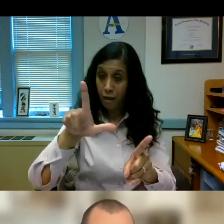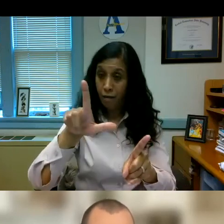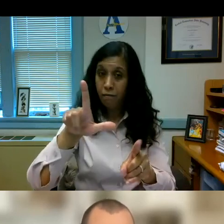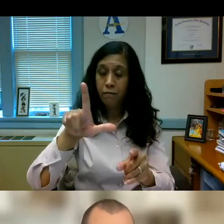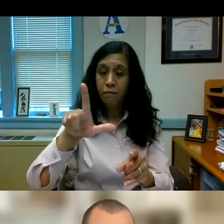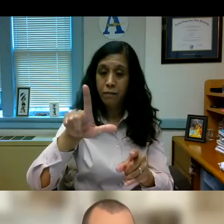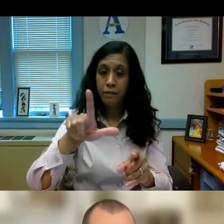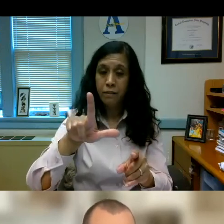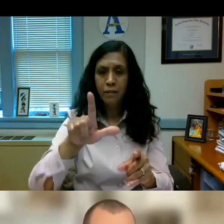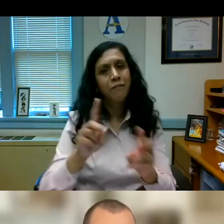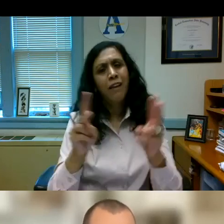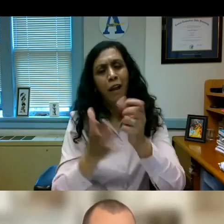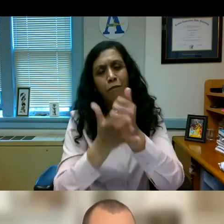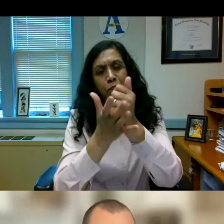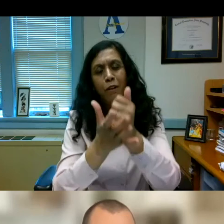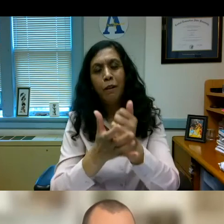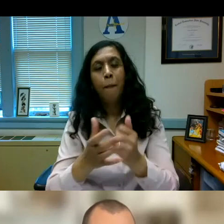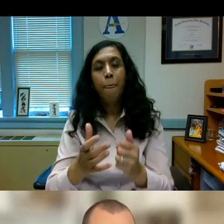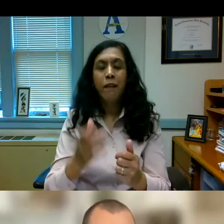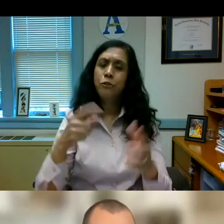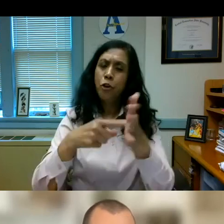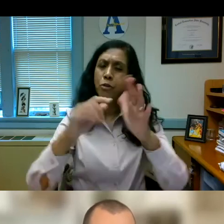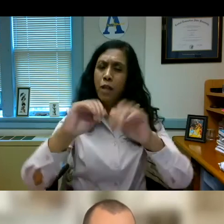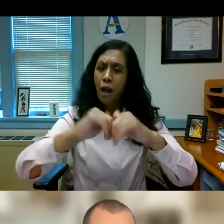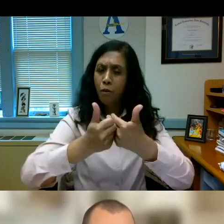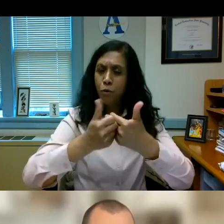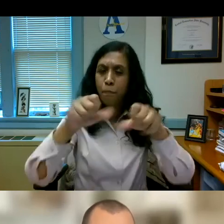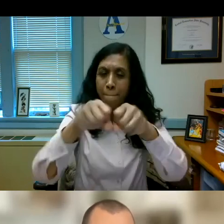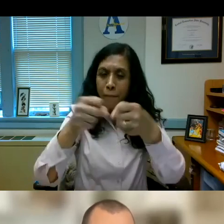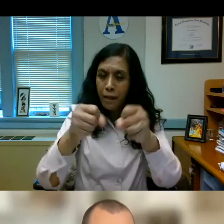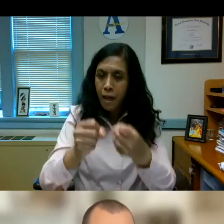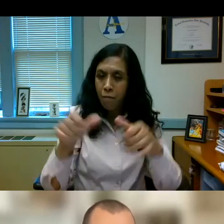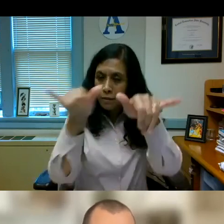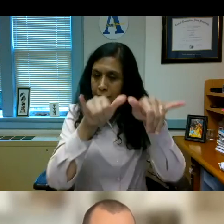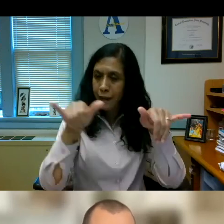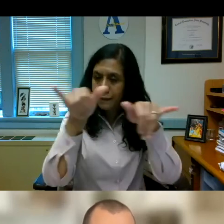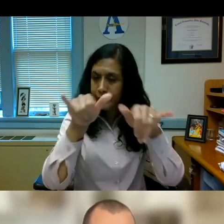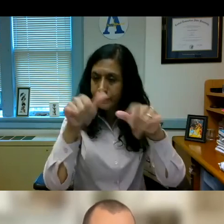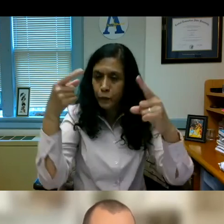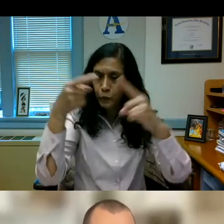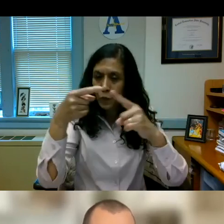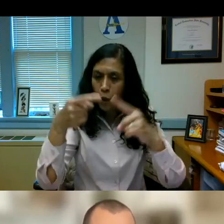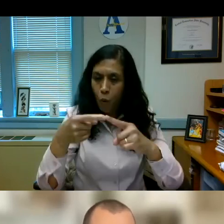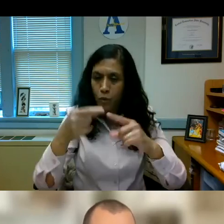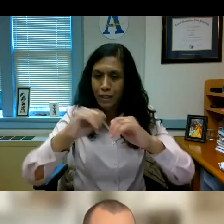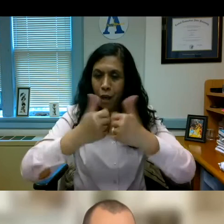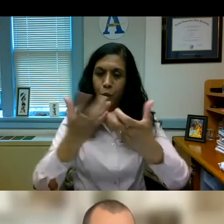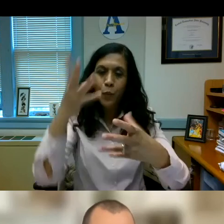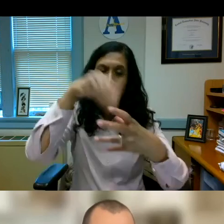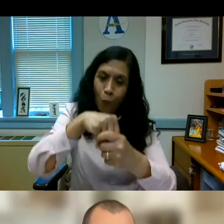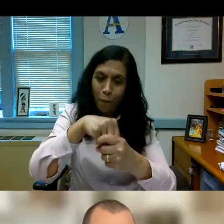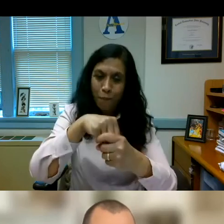and how to apply UDL. It is very helpful. It shows how to break